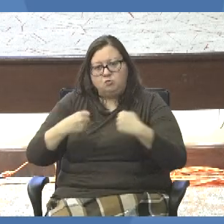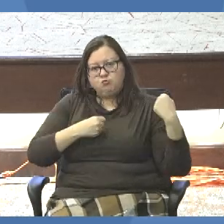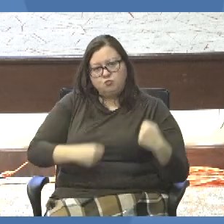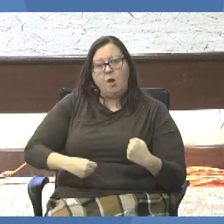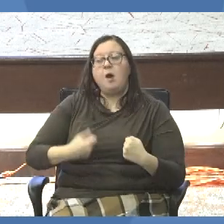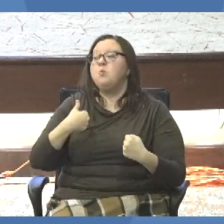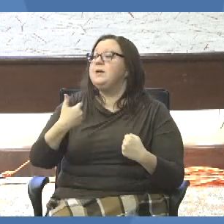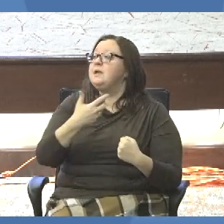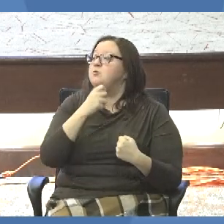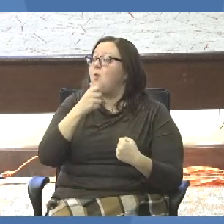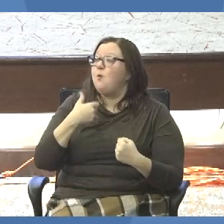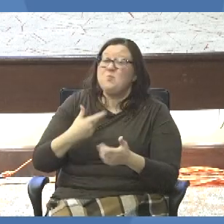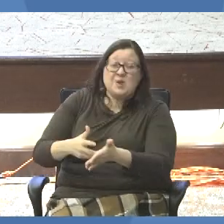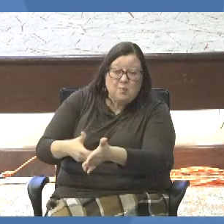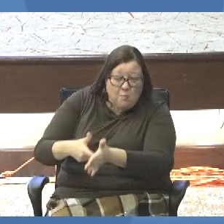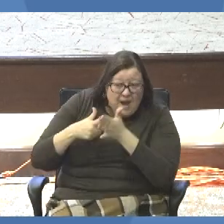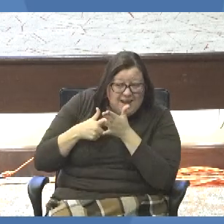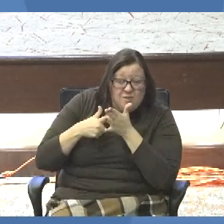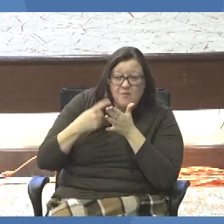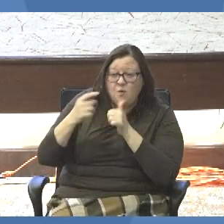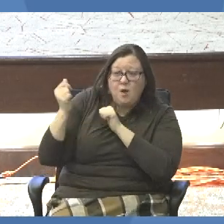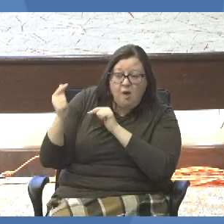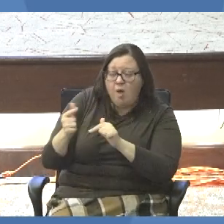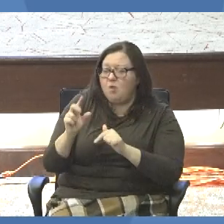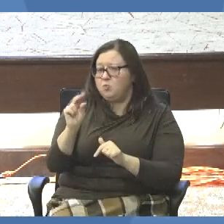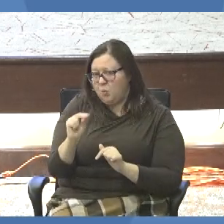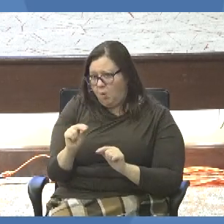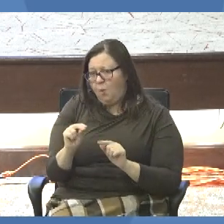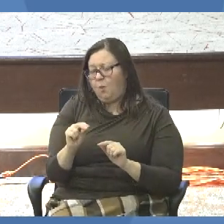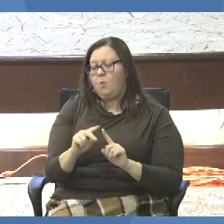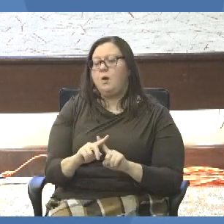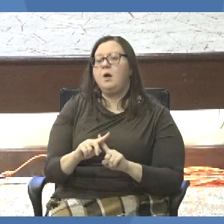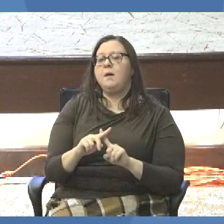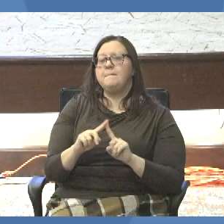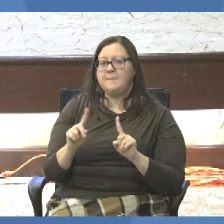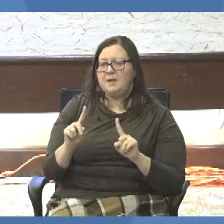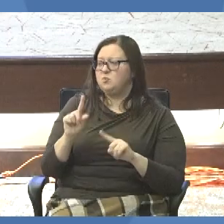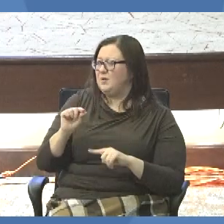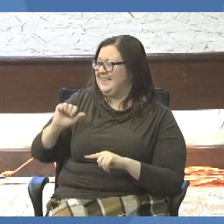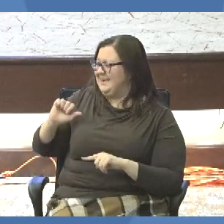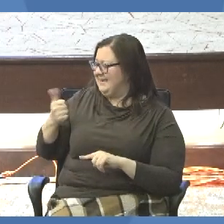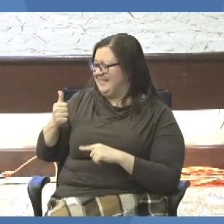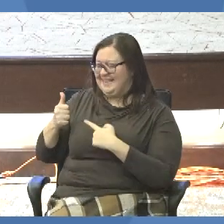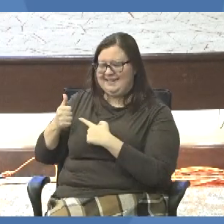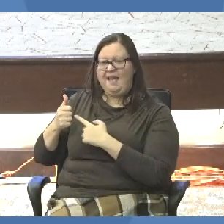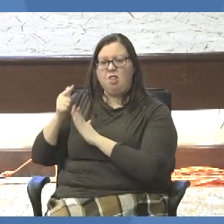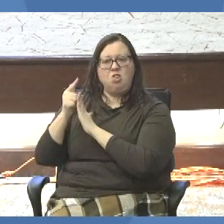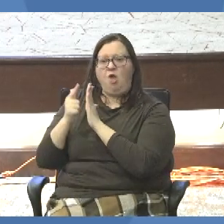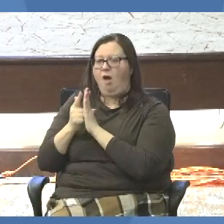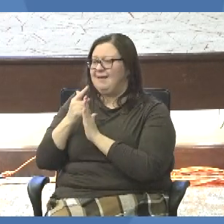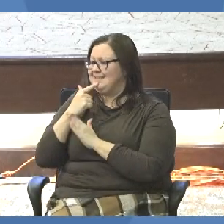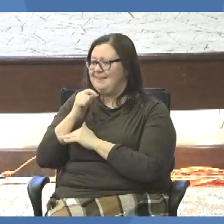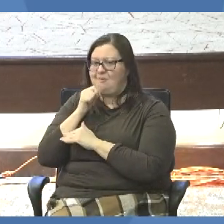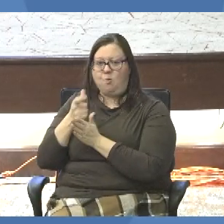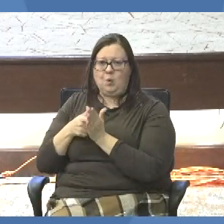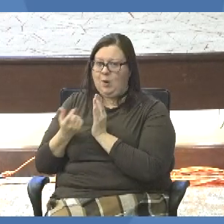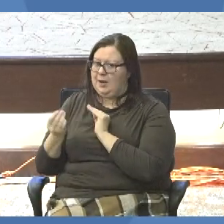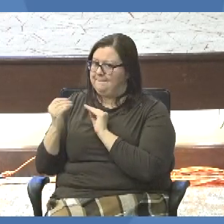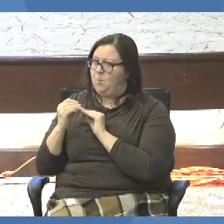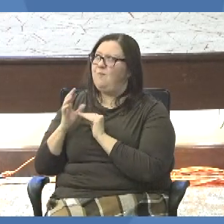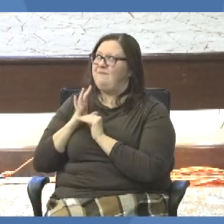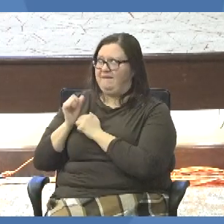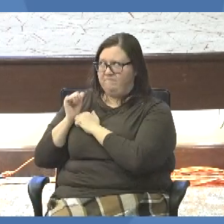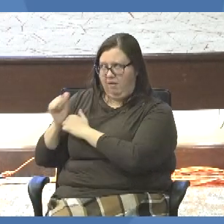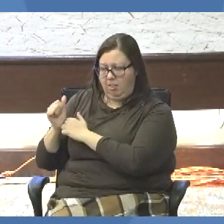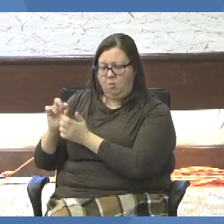mandatory required physical for all employees. If you're hired prior to 2010, it's not required, so we make it voluntary for that group. Very proud